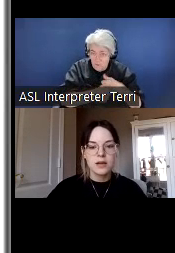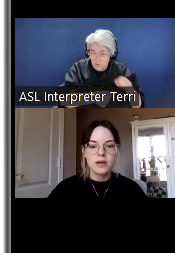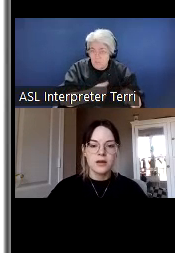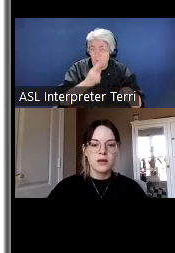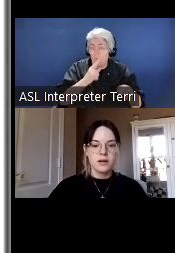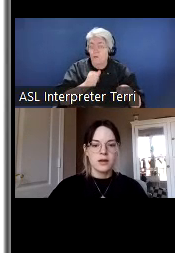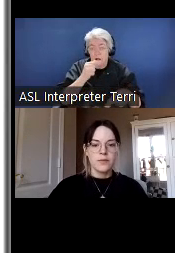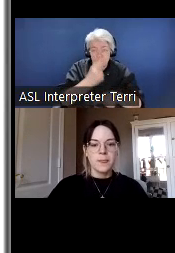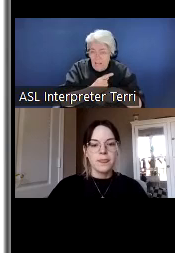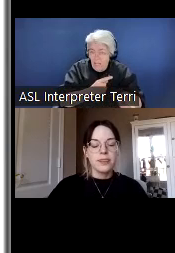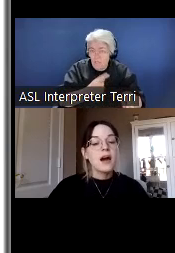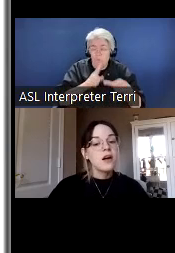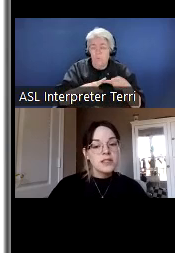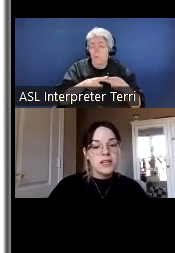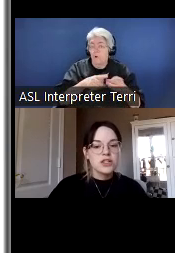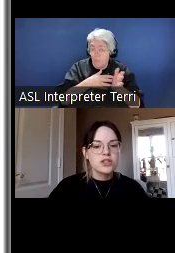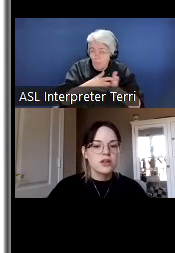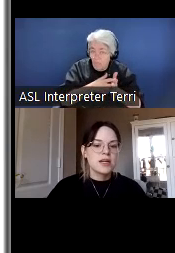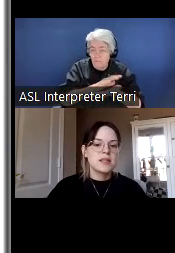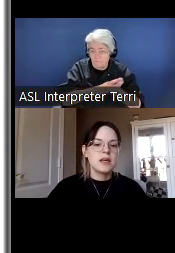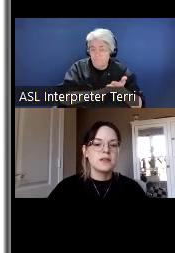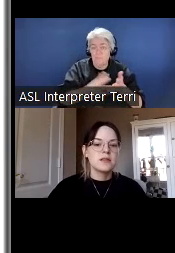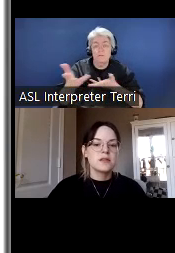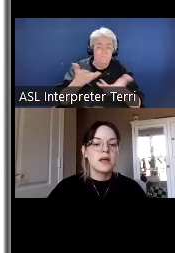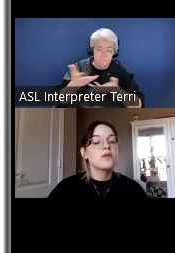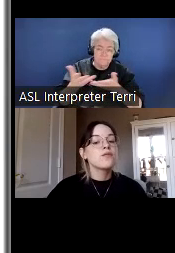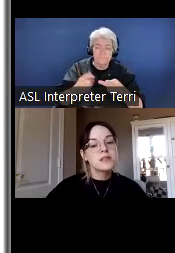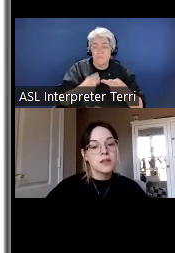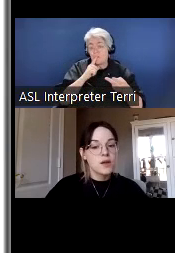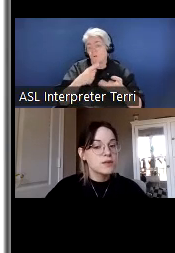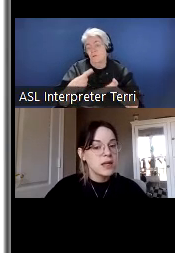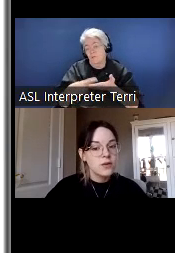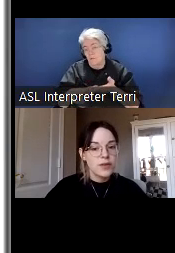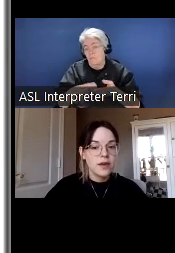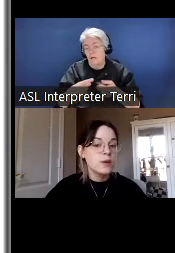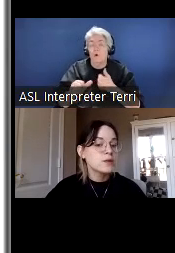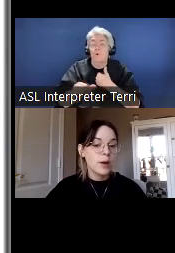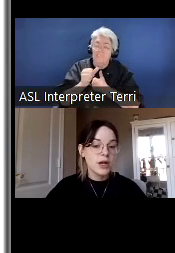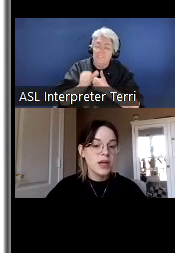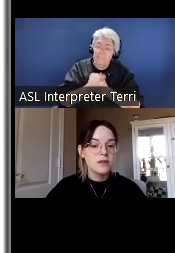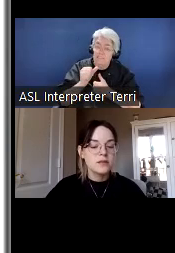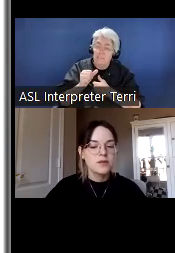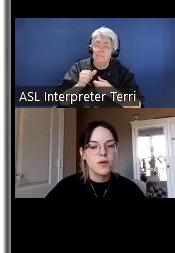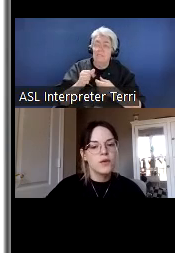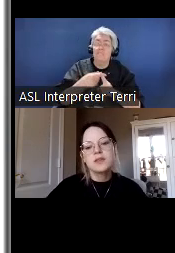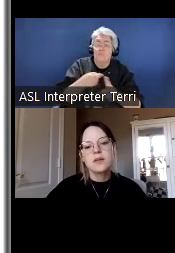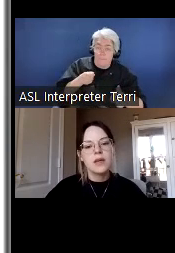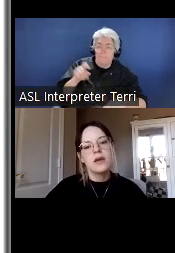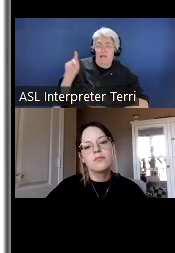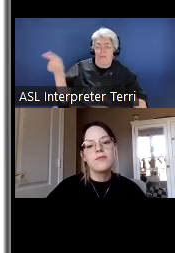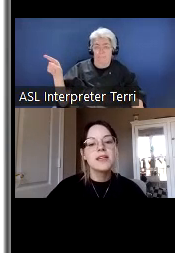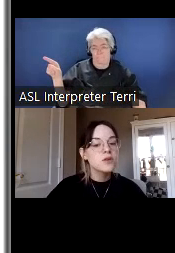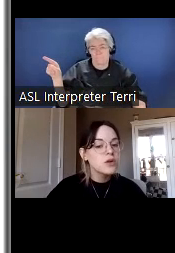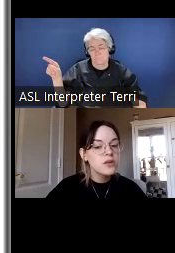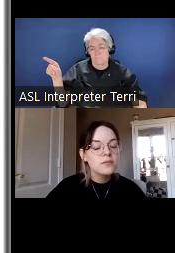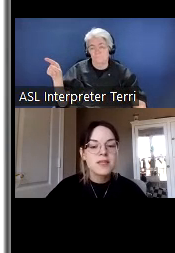information. That conversation should address things like risks associated with the abusive party. So those can